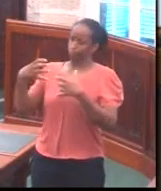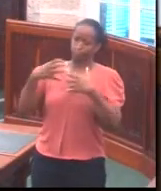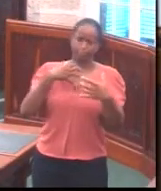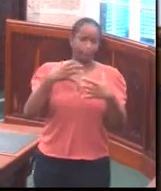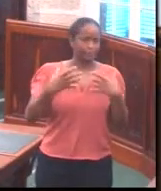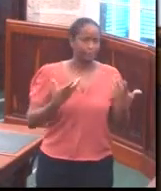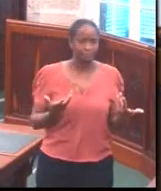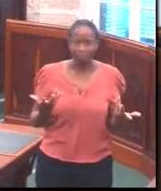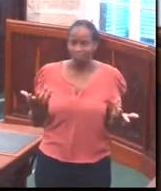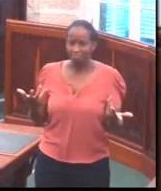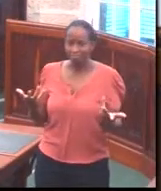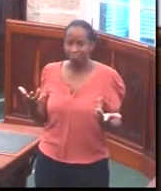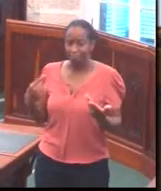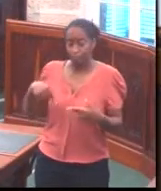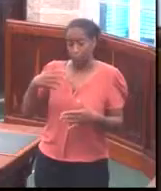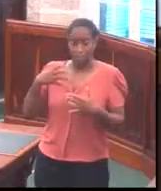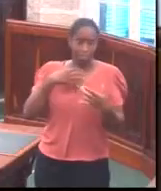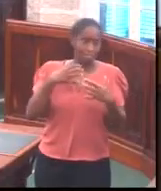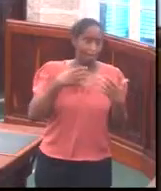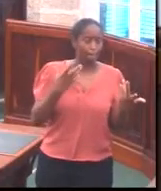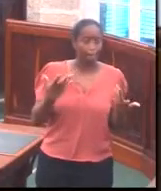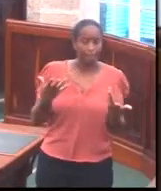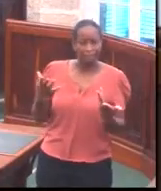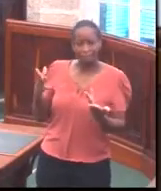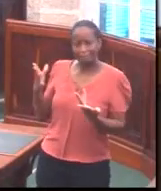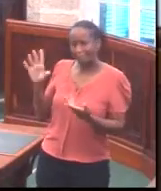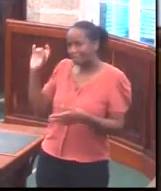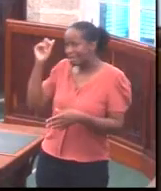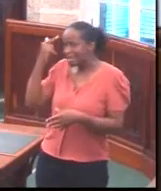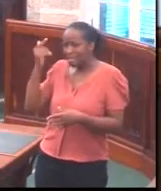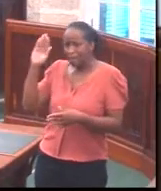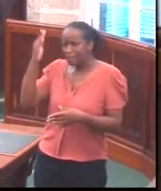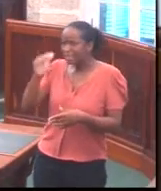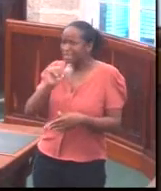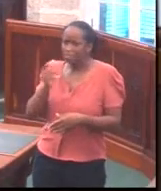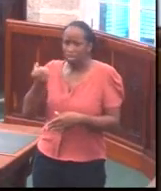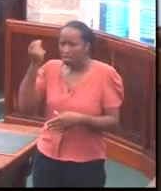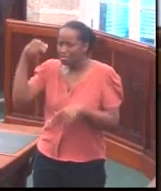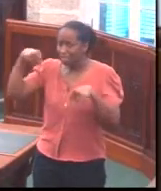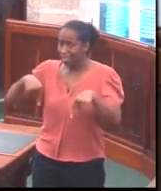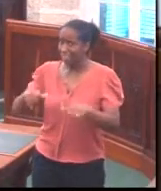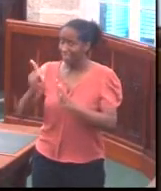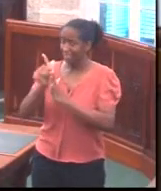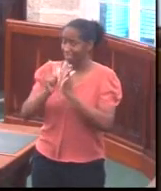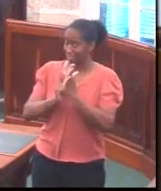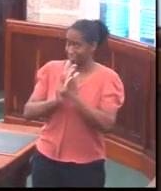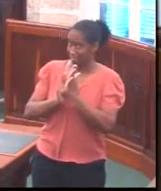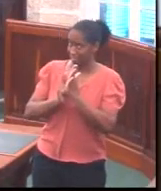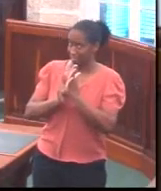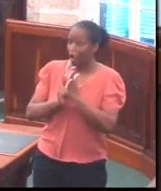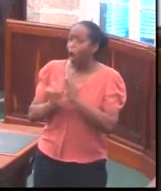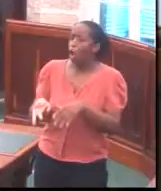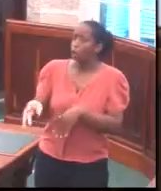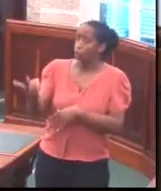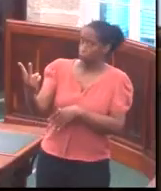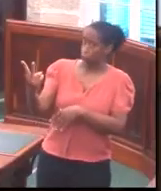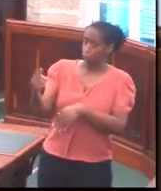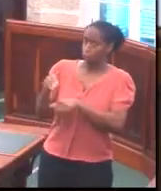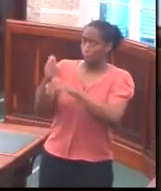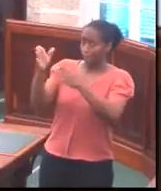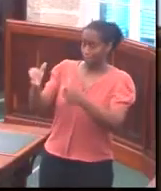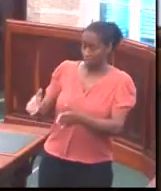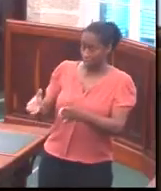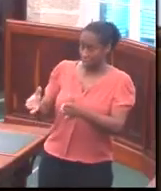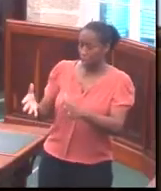They seem not to have understood that this legislation, and two in particular, two of them got up in here and said